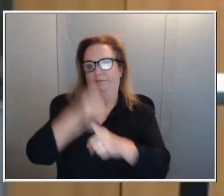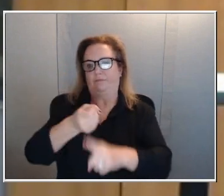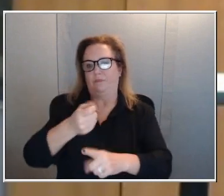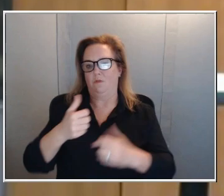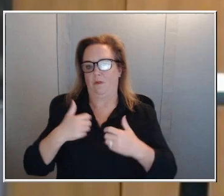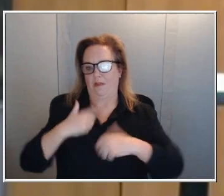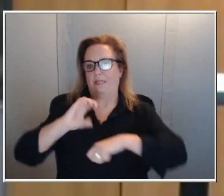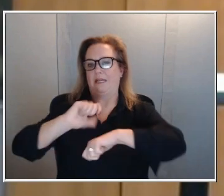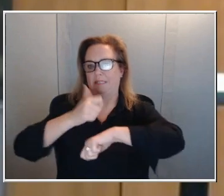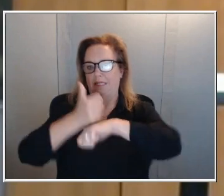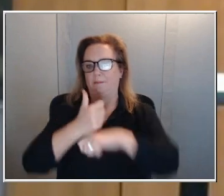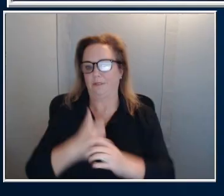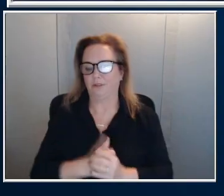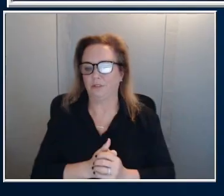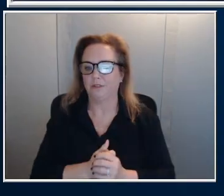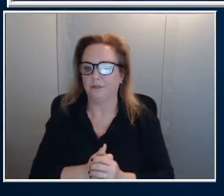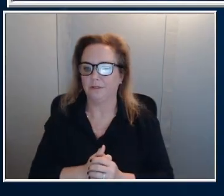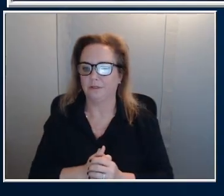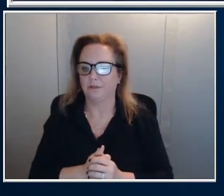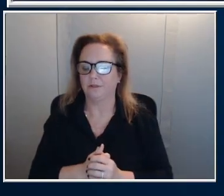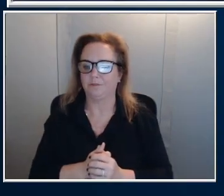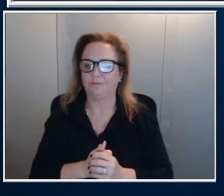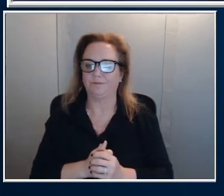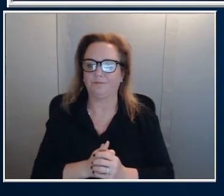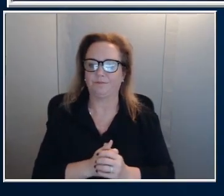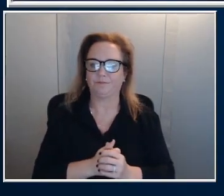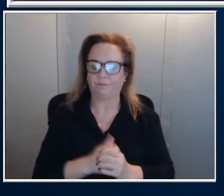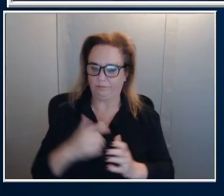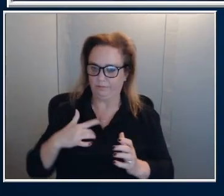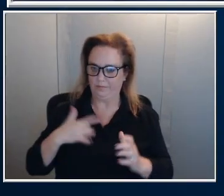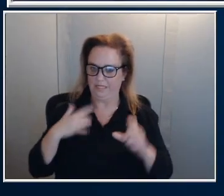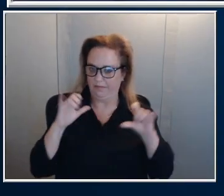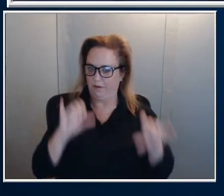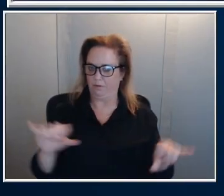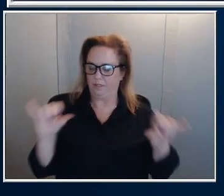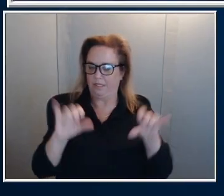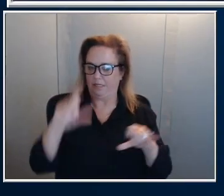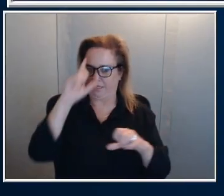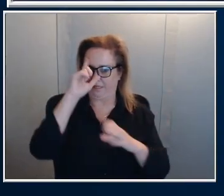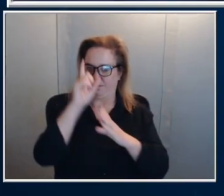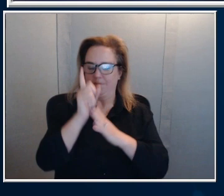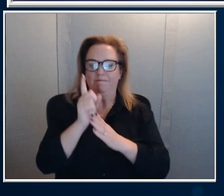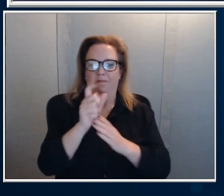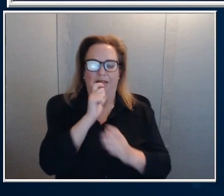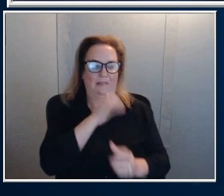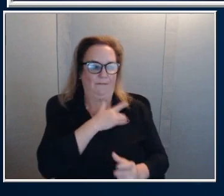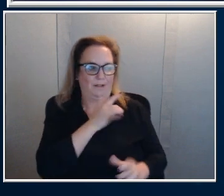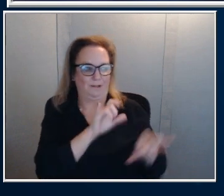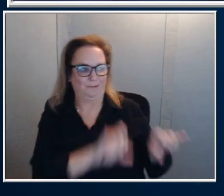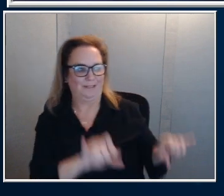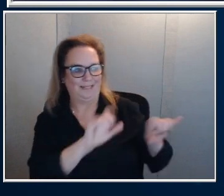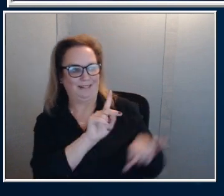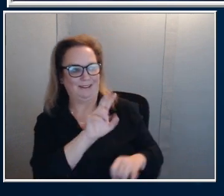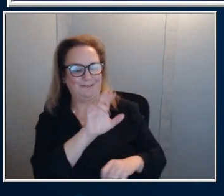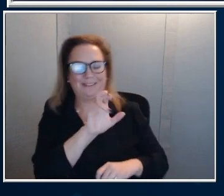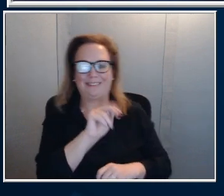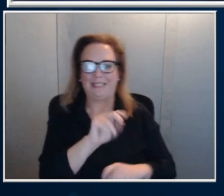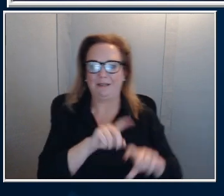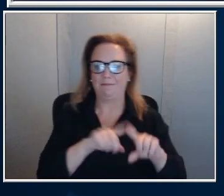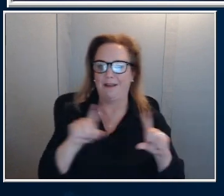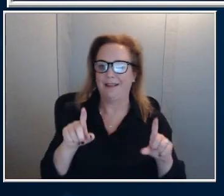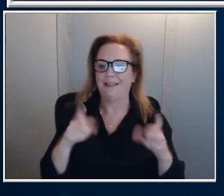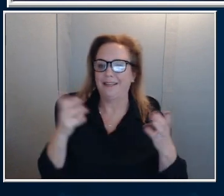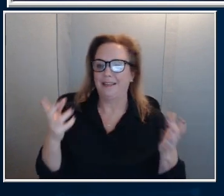that established. So did it feel routine to you in the moment? I know it probably didn't, certainly to Kristen, but things